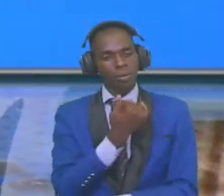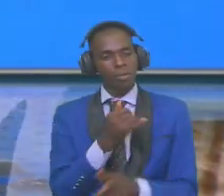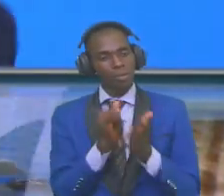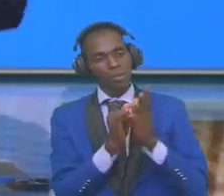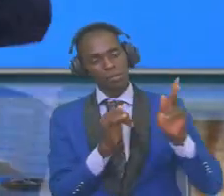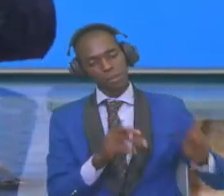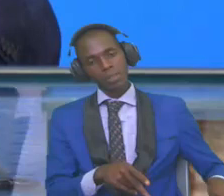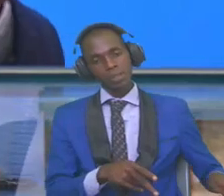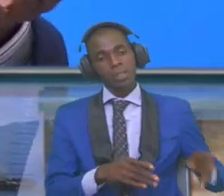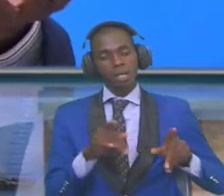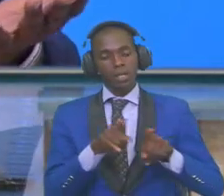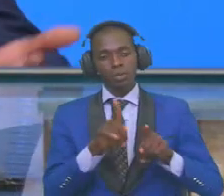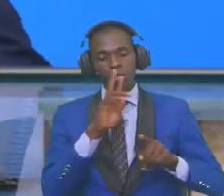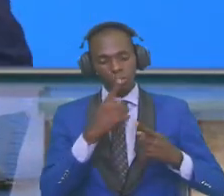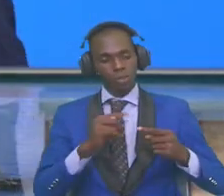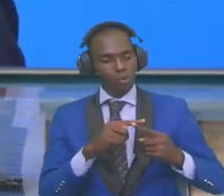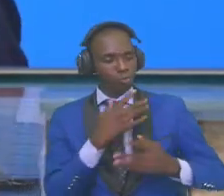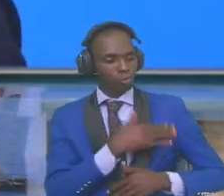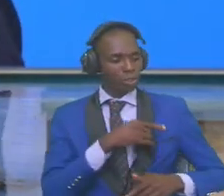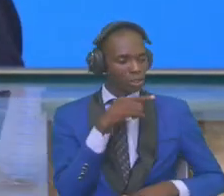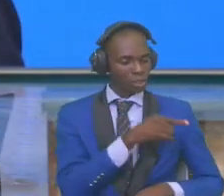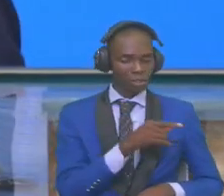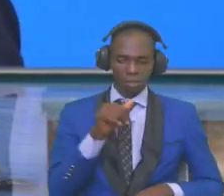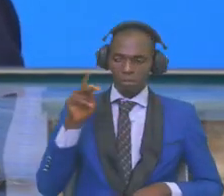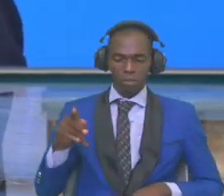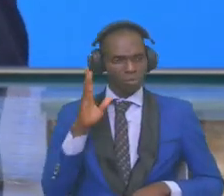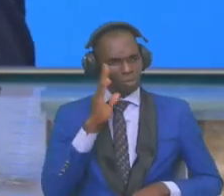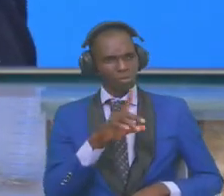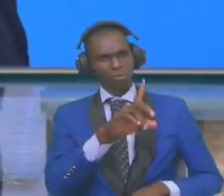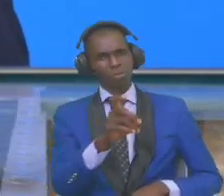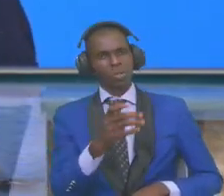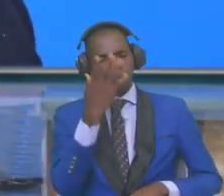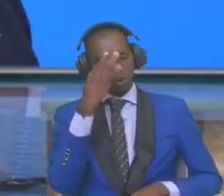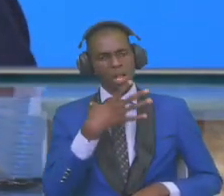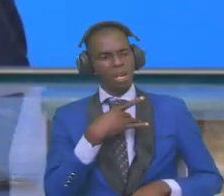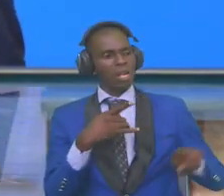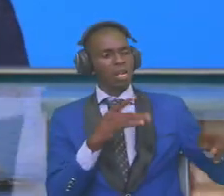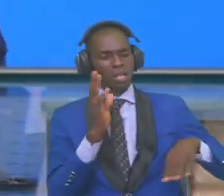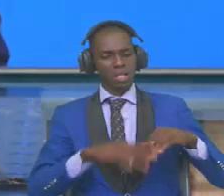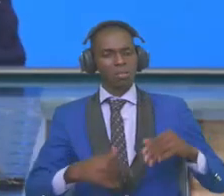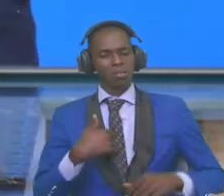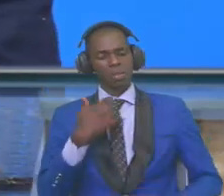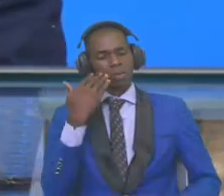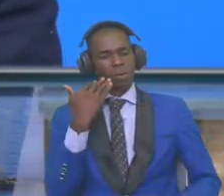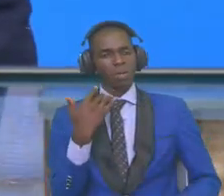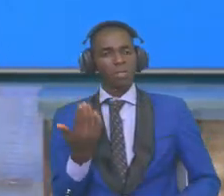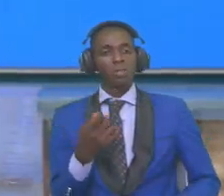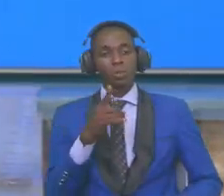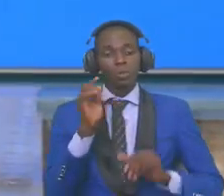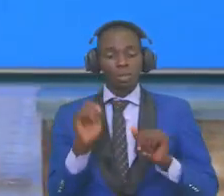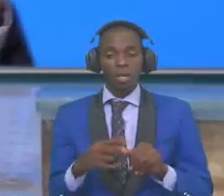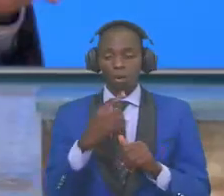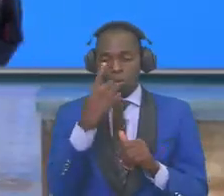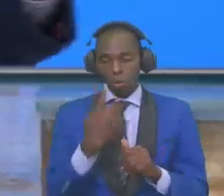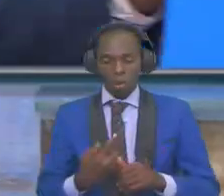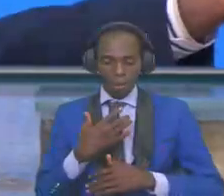this one, that other one is saying, what are you doing? Why do you prefer him above me? You can only